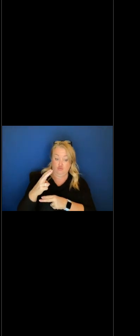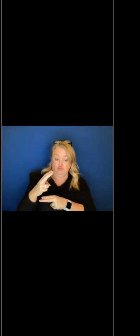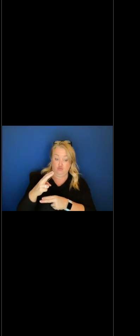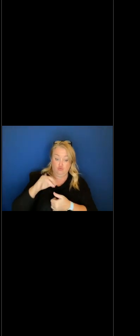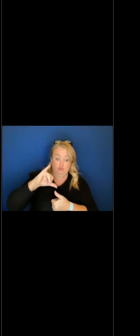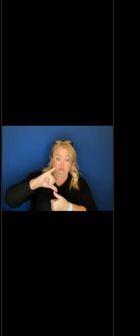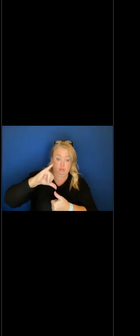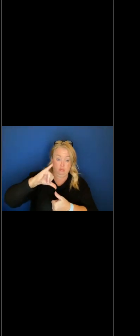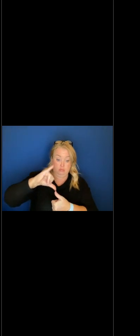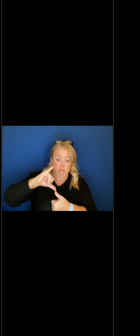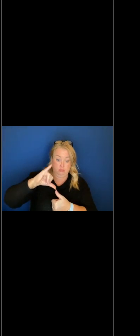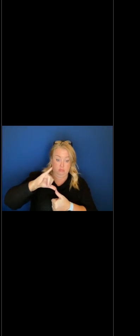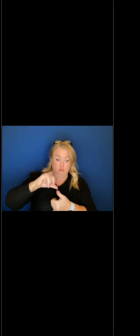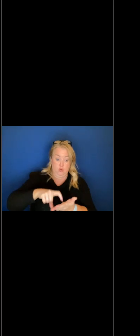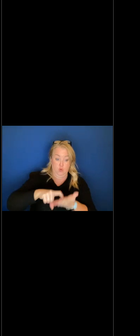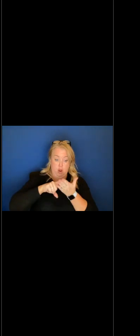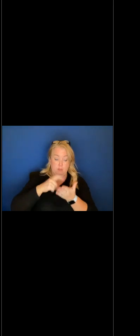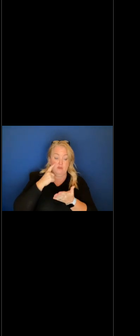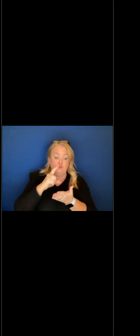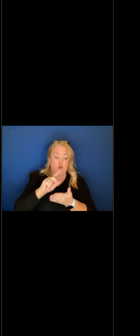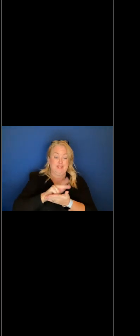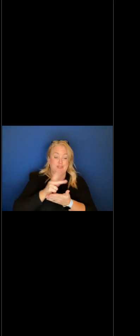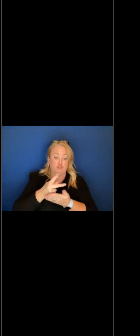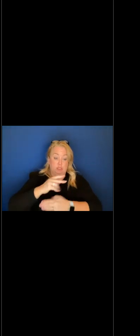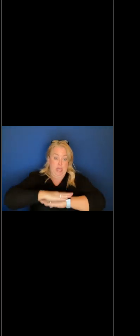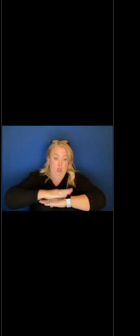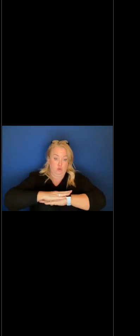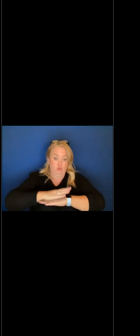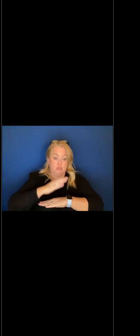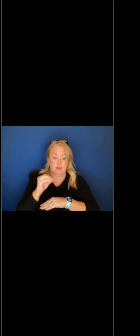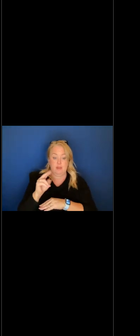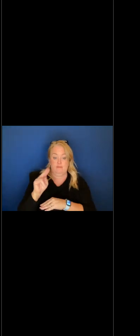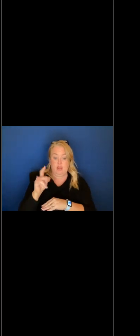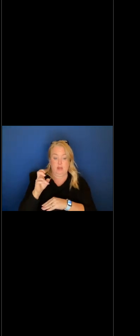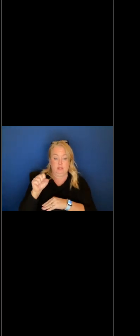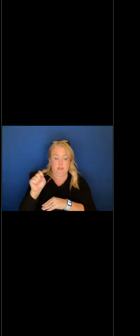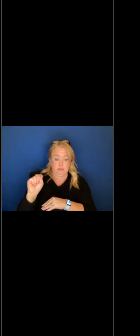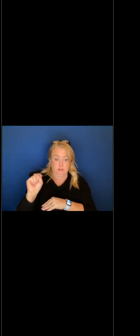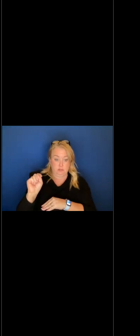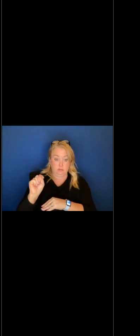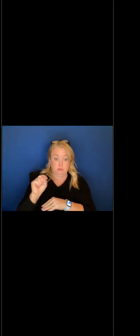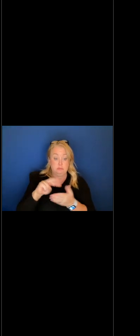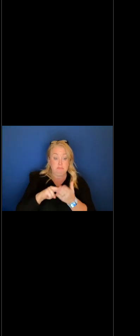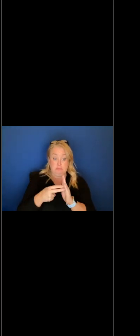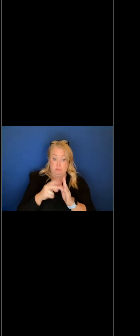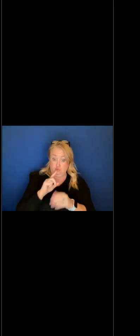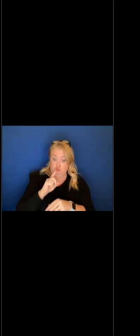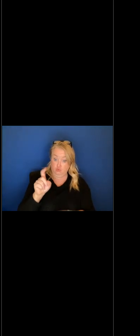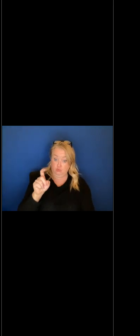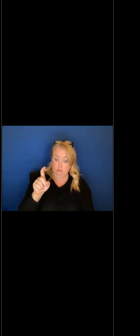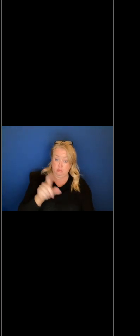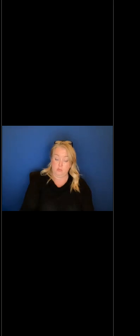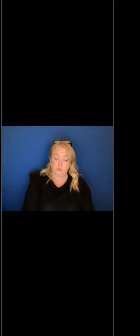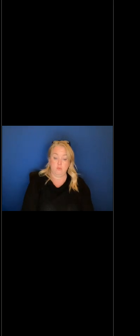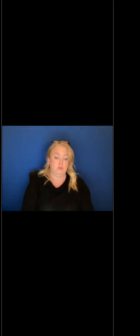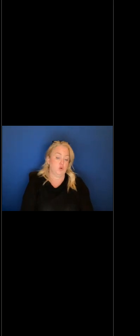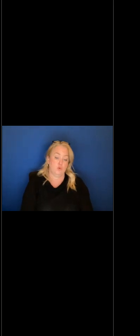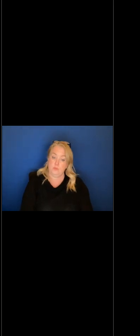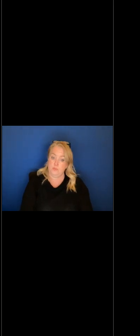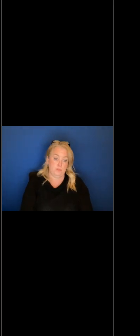height requirement for kitchen counters and vanities. Is this true?